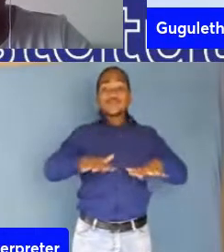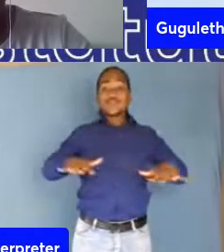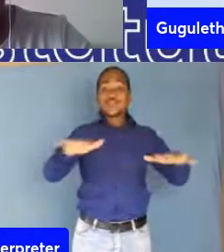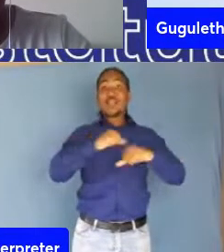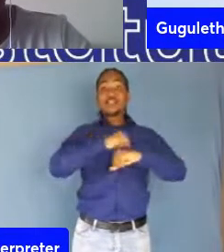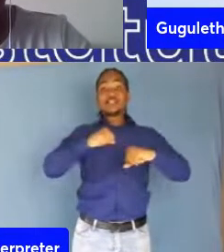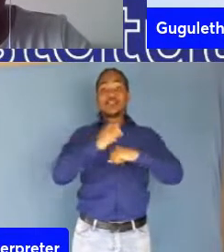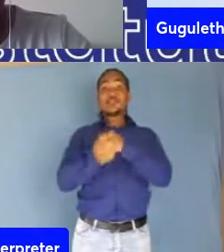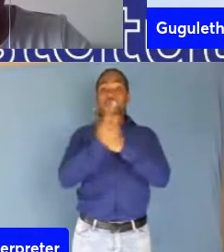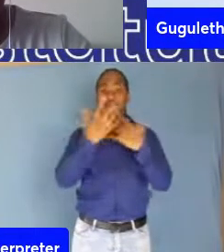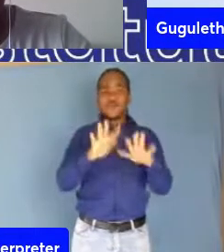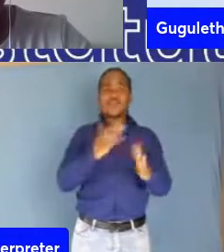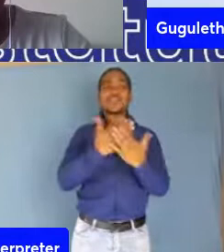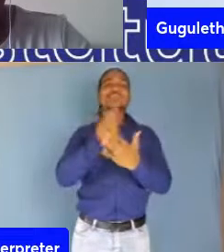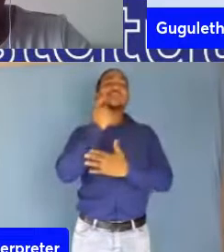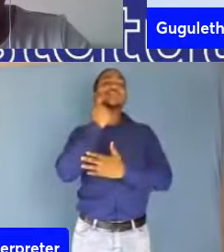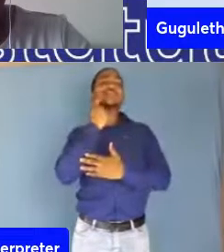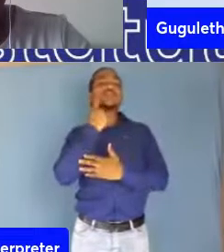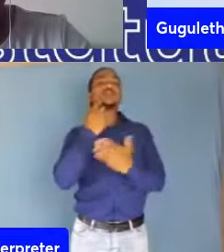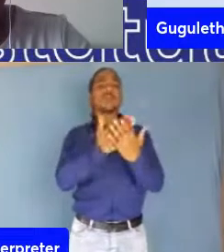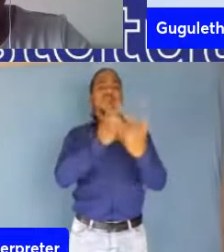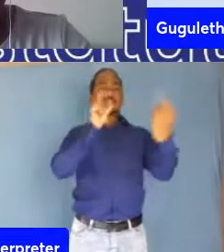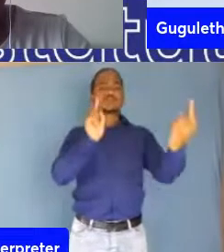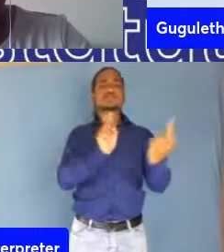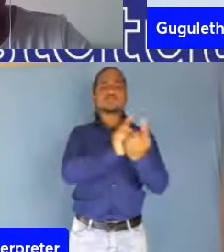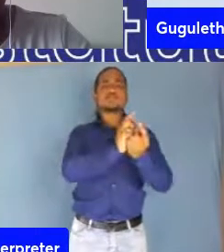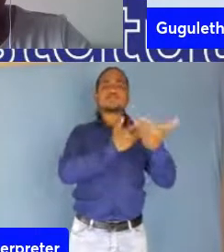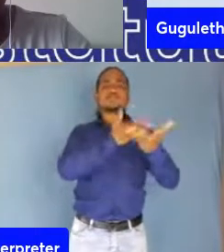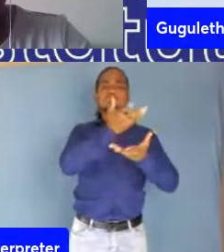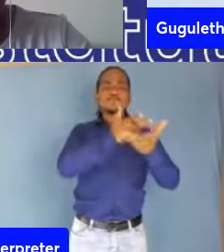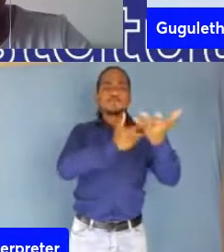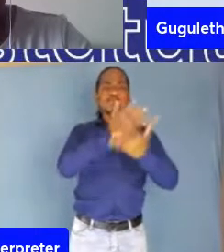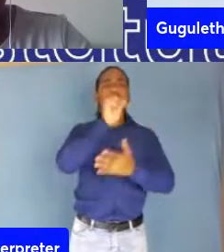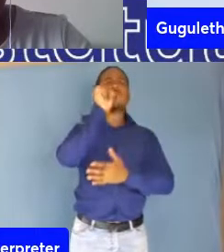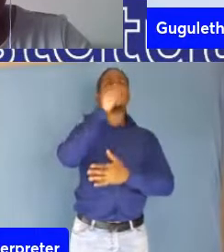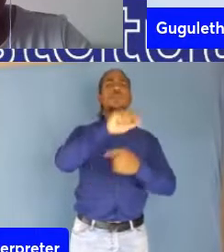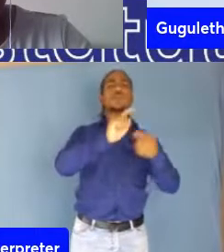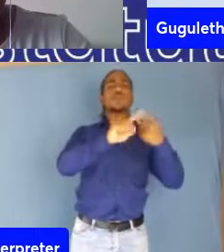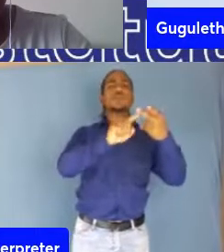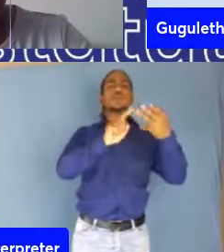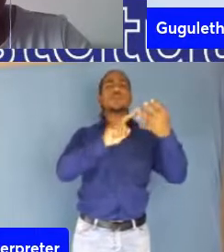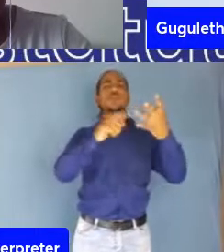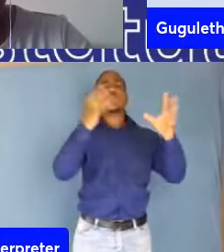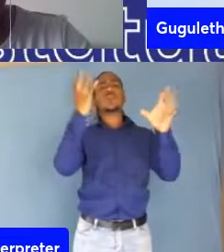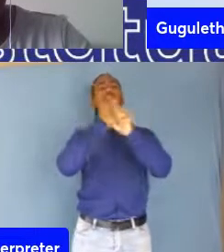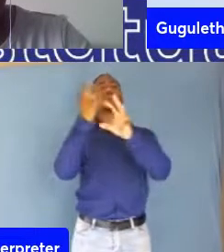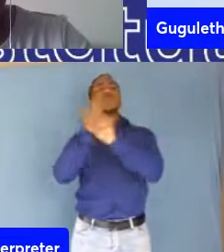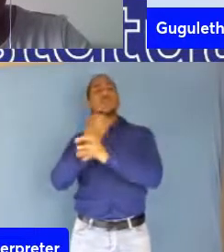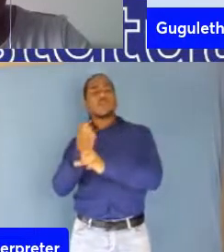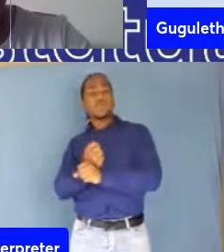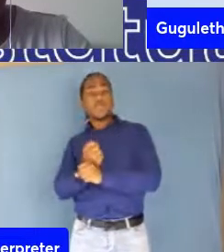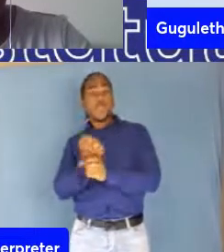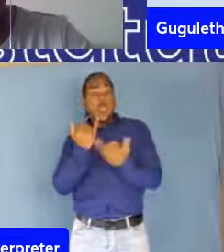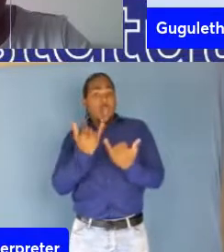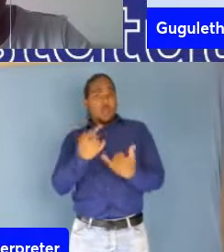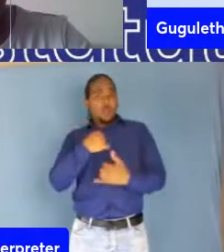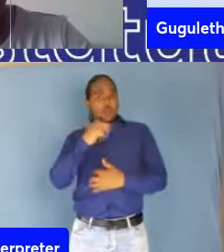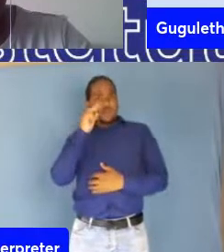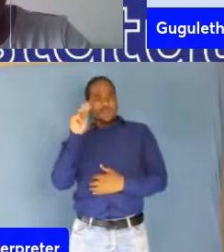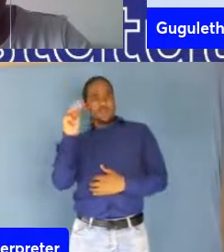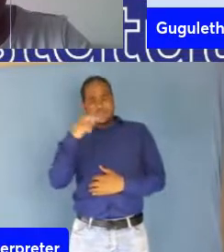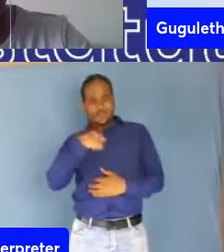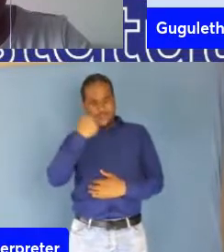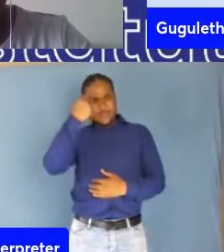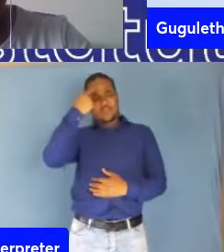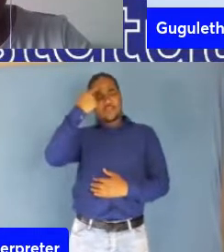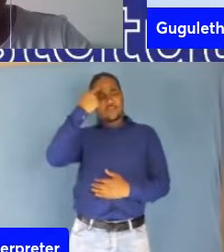easier to get through to the 14-year-old to understand. And obviously, from the position that I sit, the first thing that I'm thinking of a 14-year-old